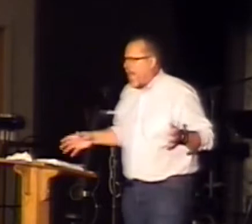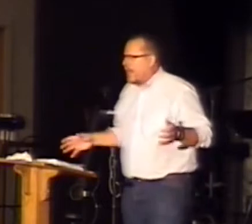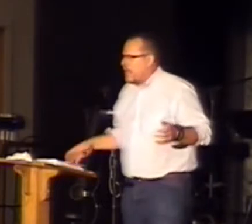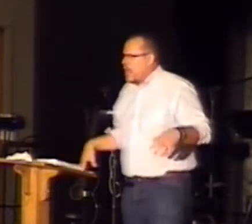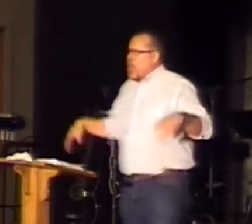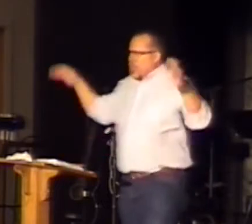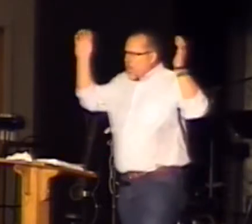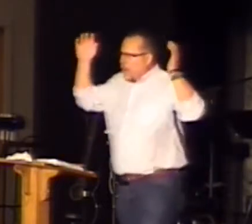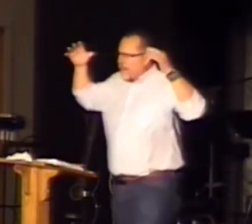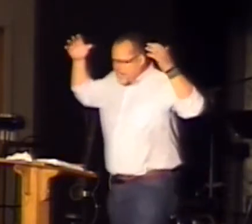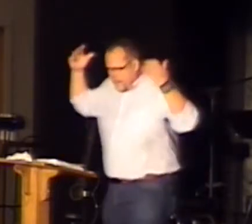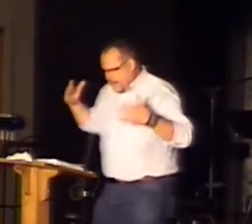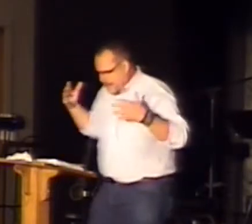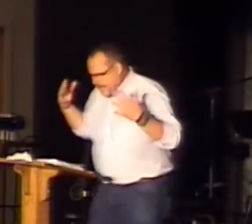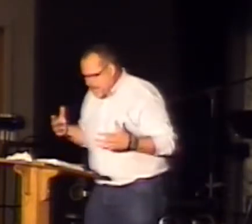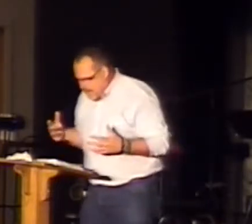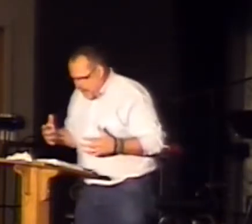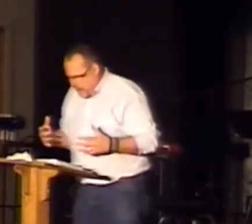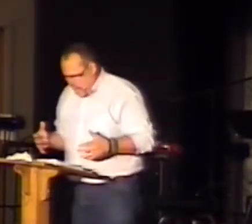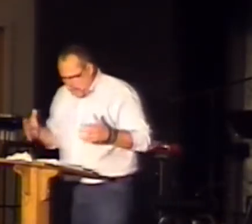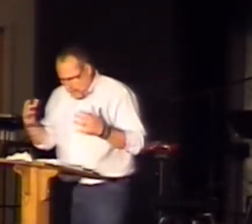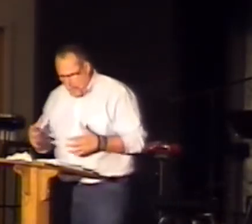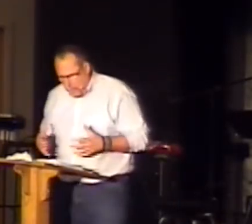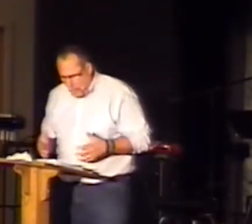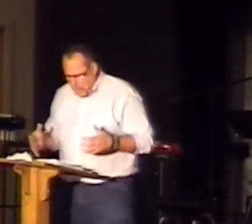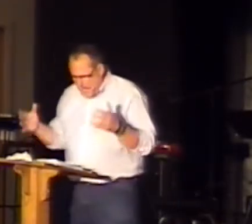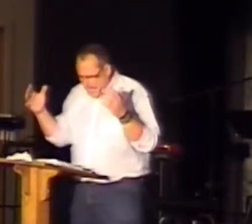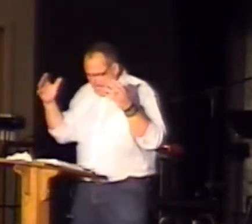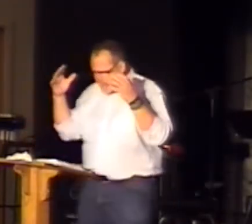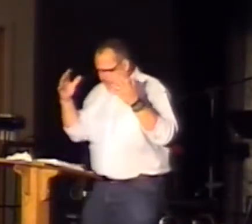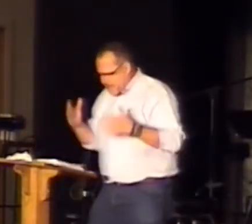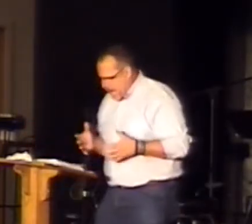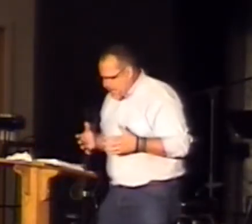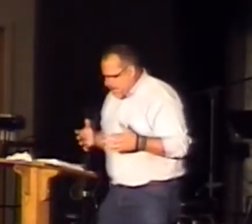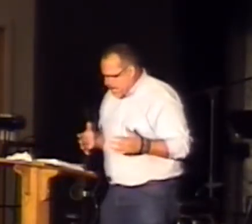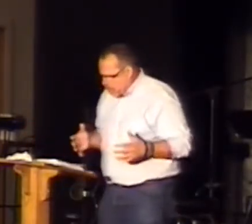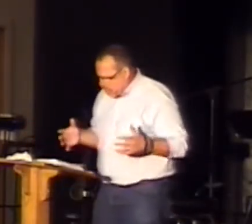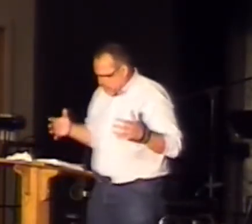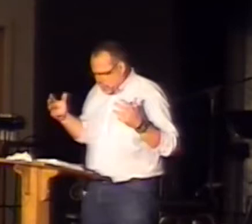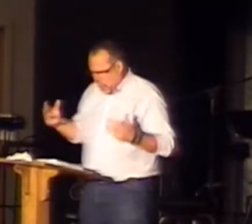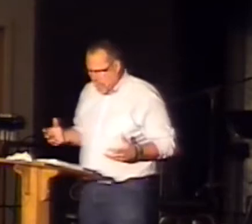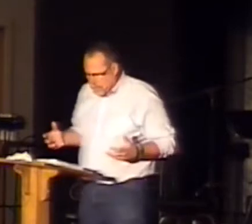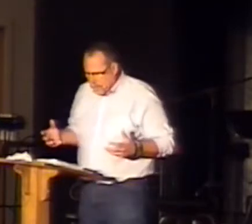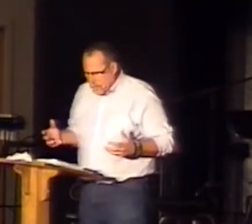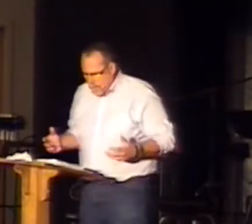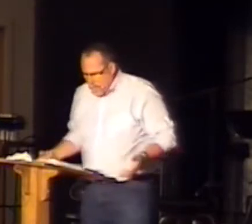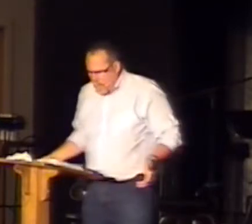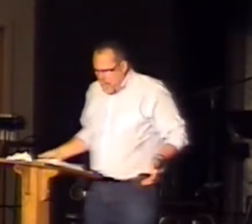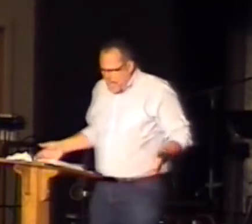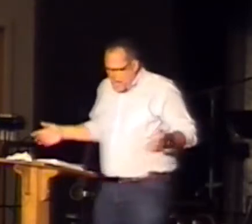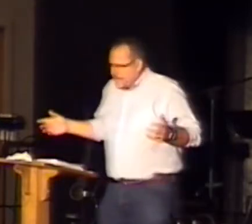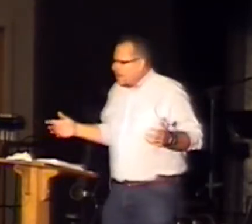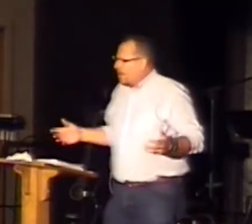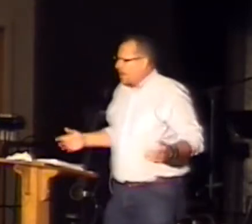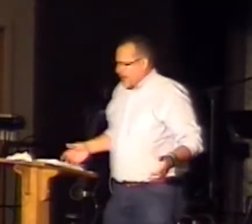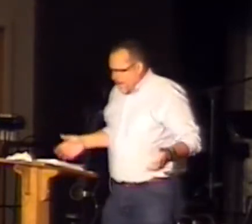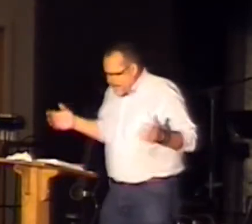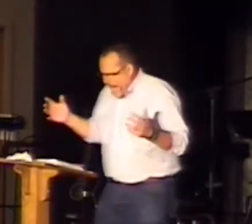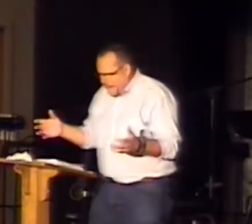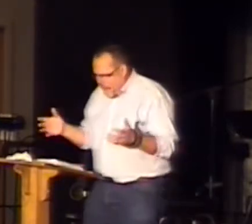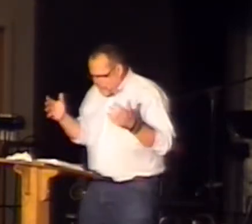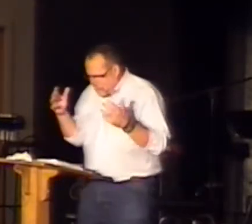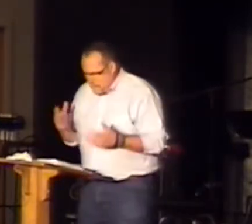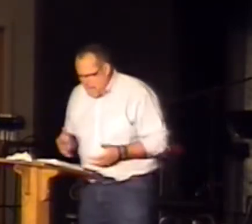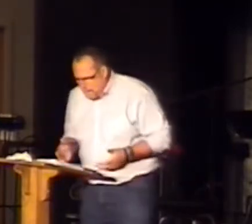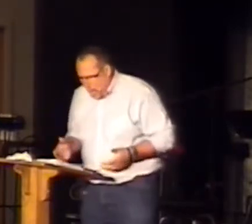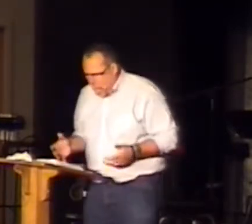about that. Noah is sitting there on his front porch eating his lasagna he cooked with a torch. He's